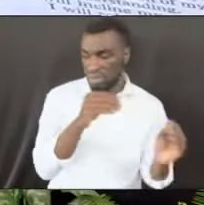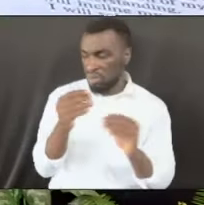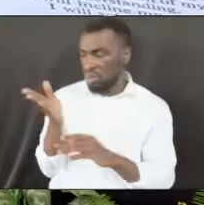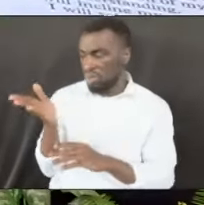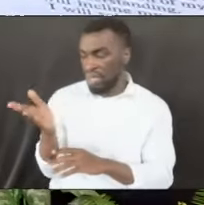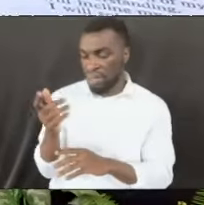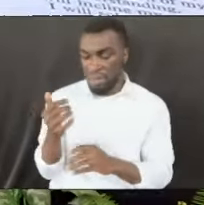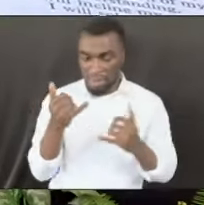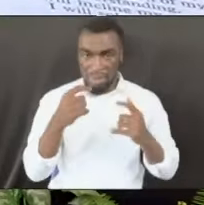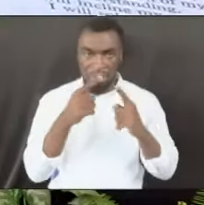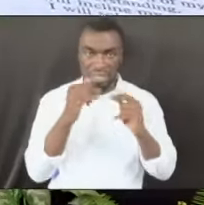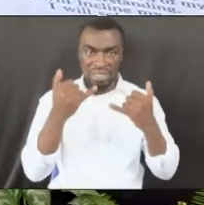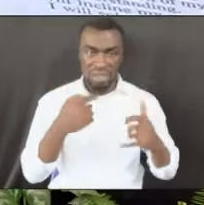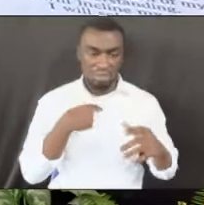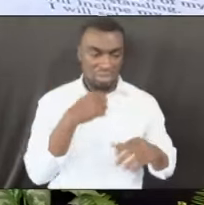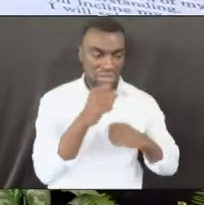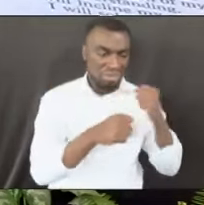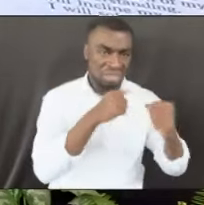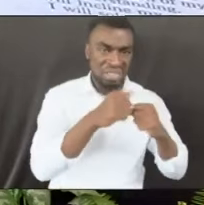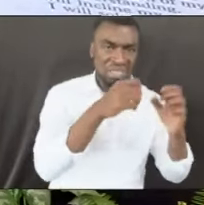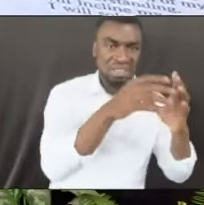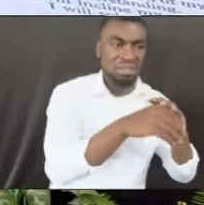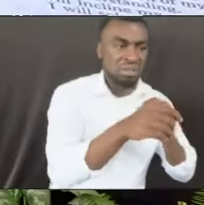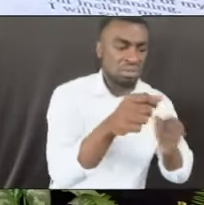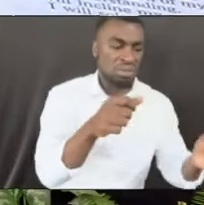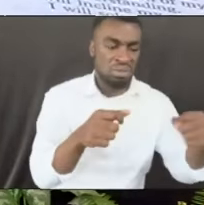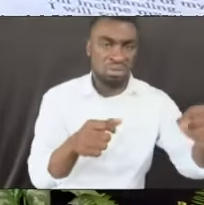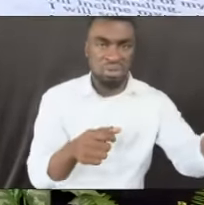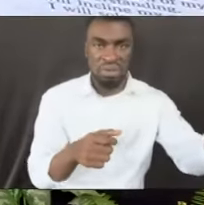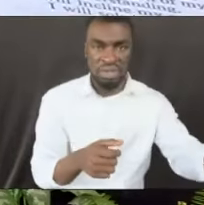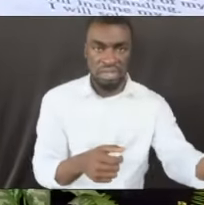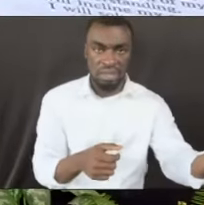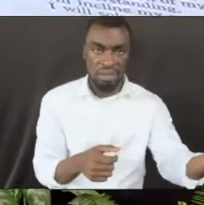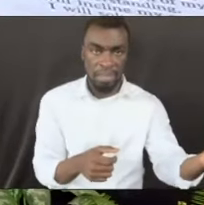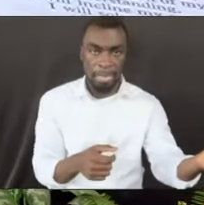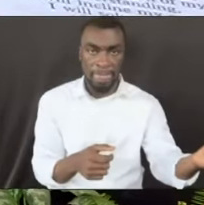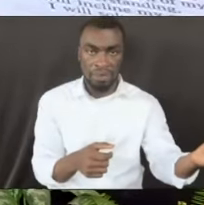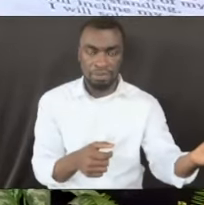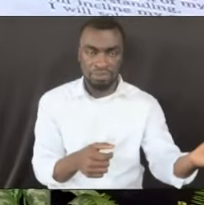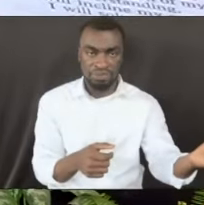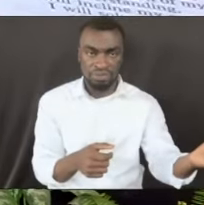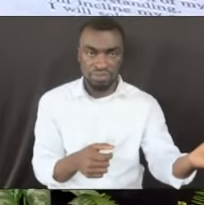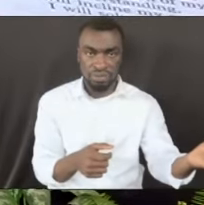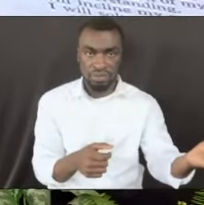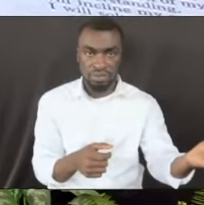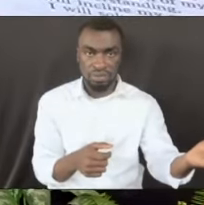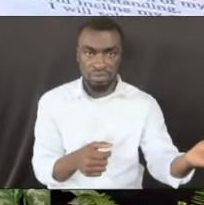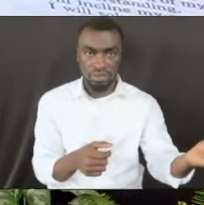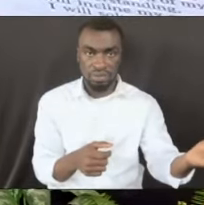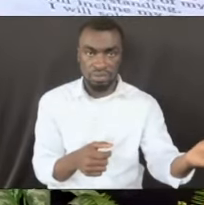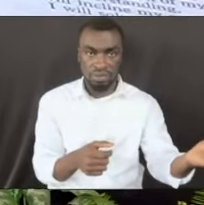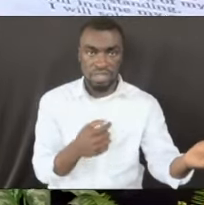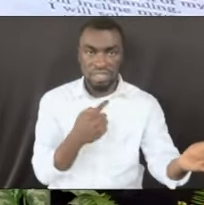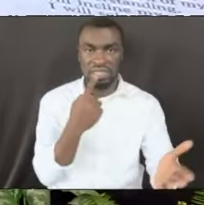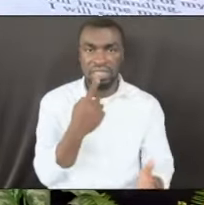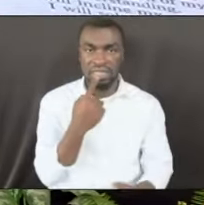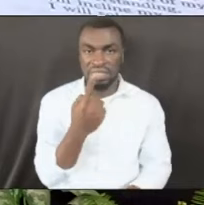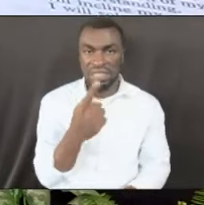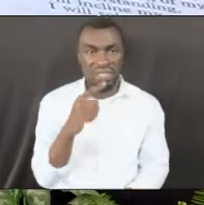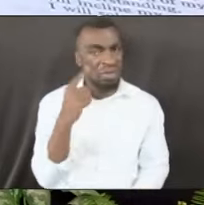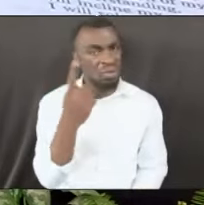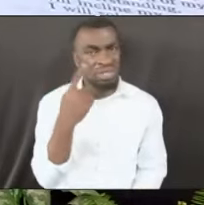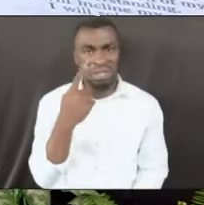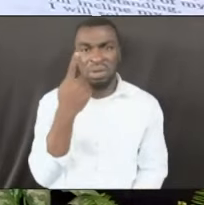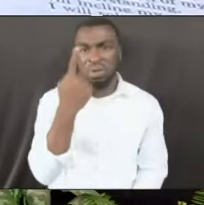away. They were really afraid. So they said, what do we do? Said, there is only one remedy for